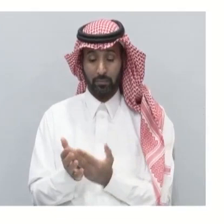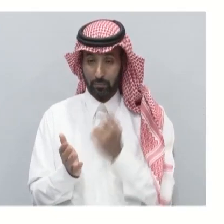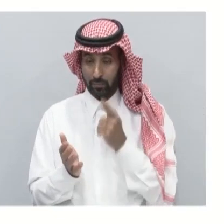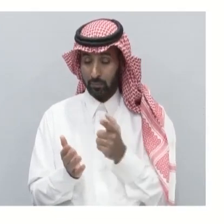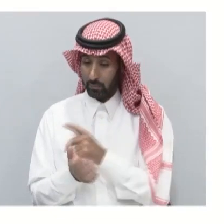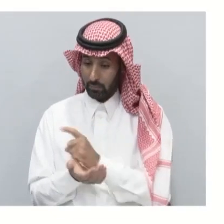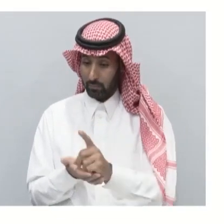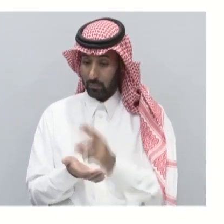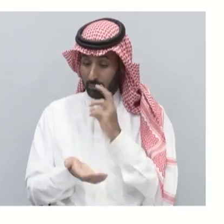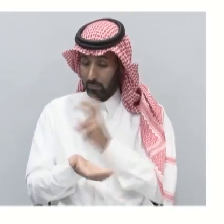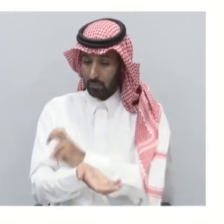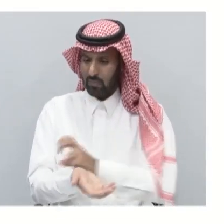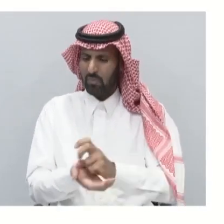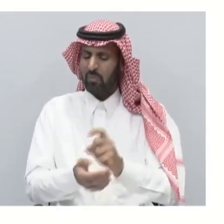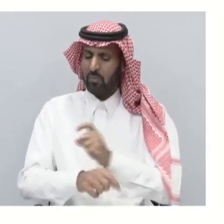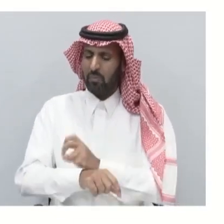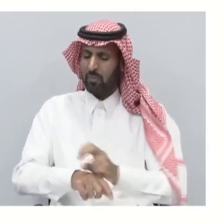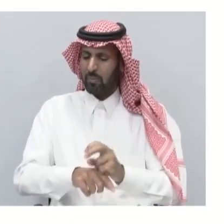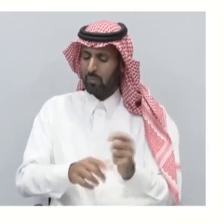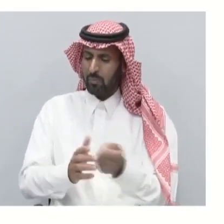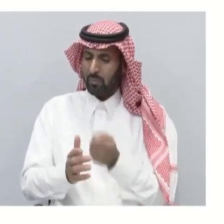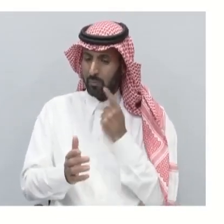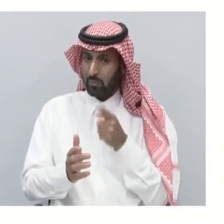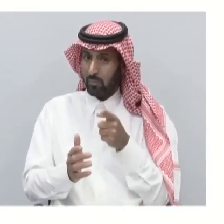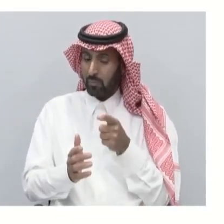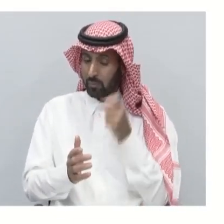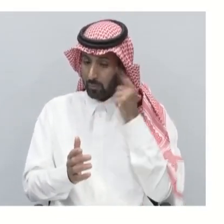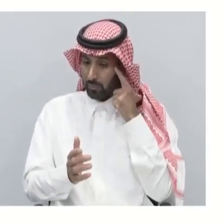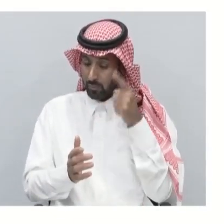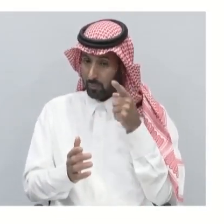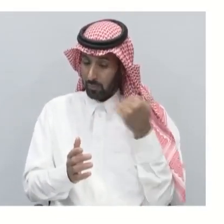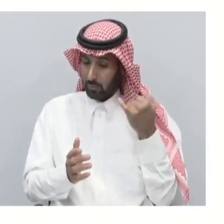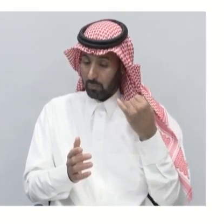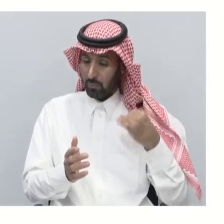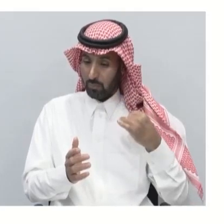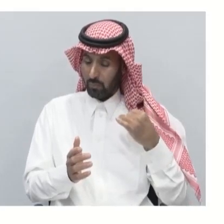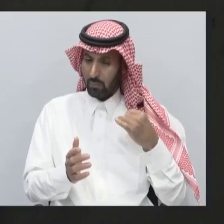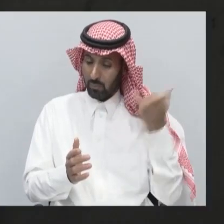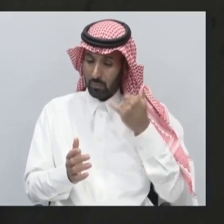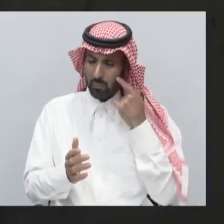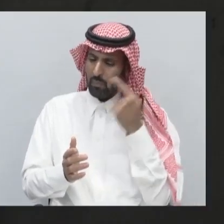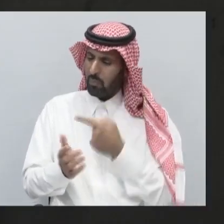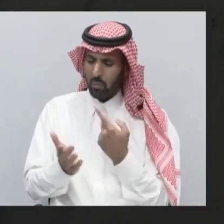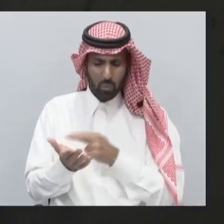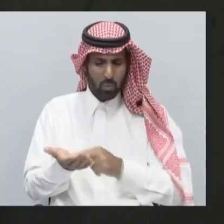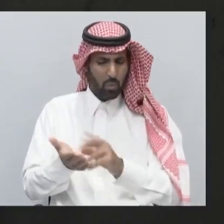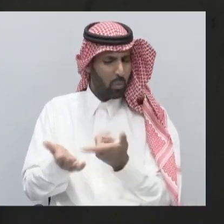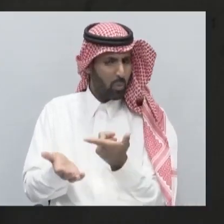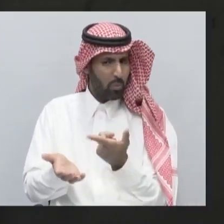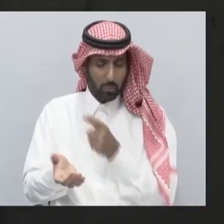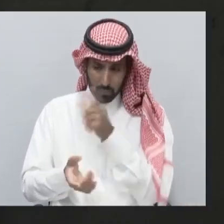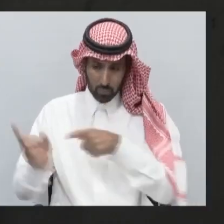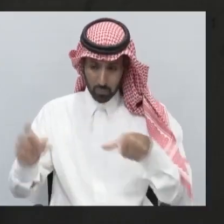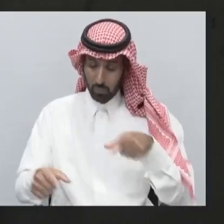So when you are writing an email, the things that you have to consider is your audience. Who are you writing to? Are